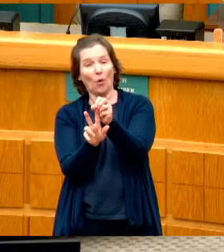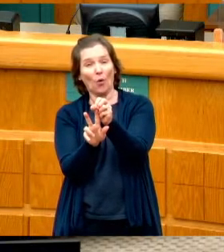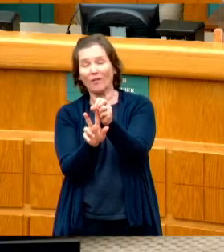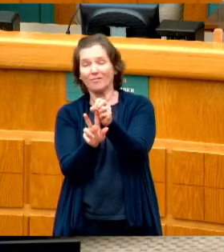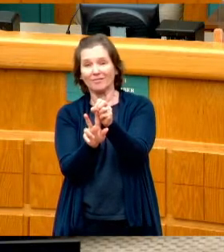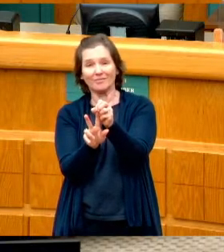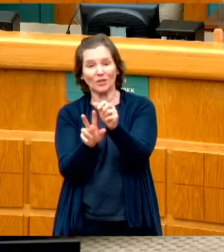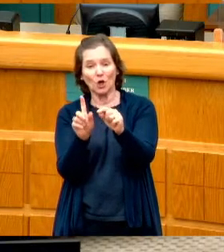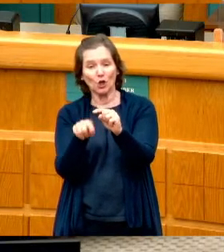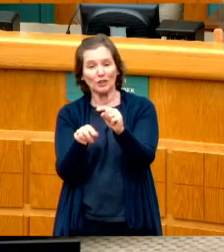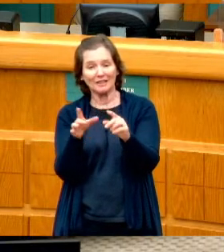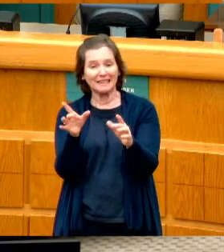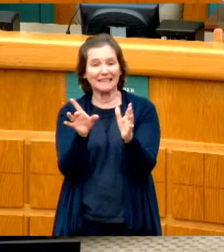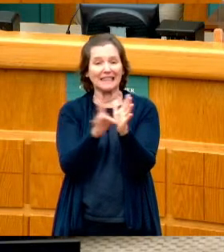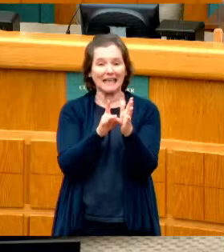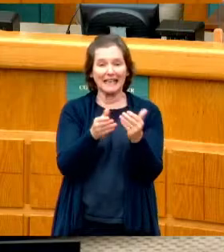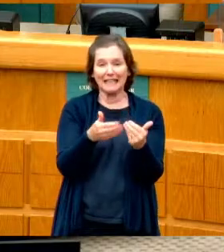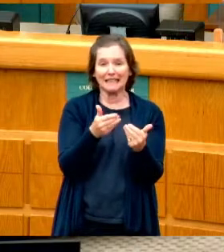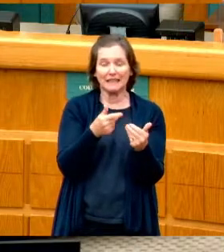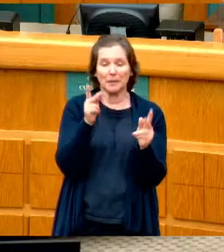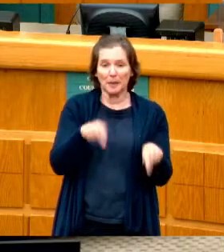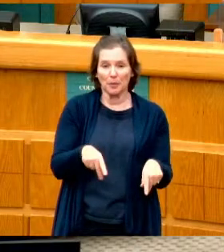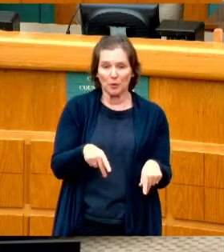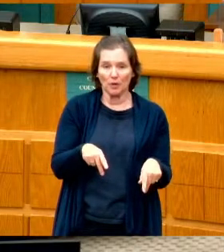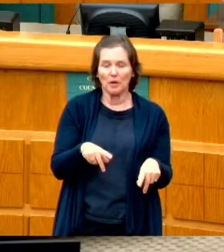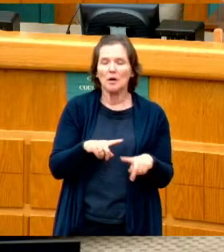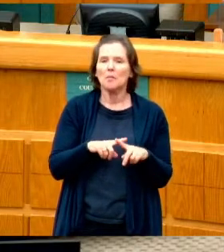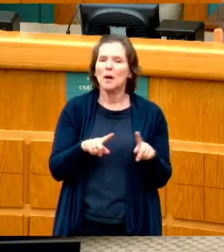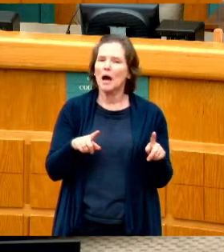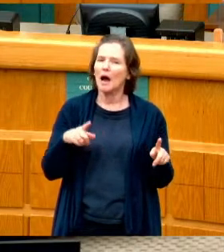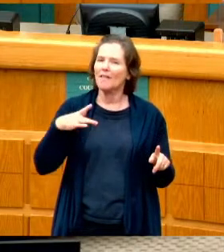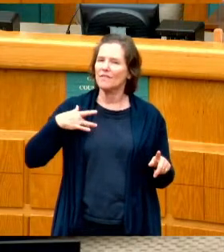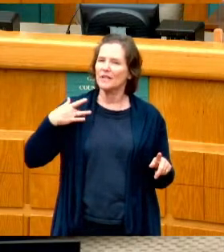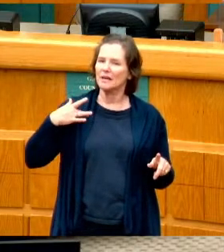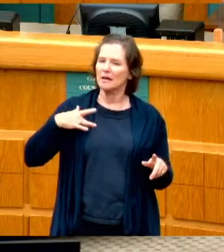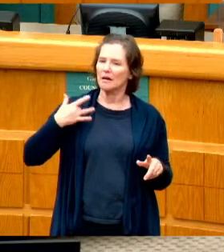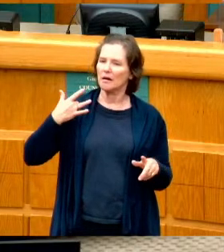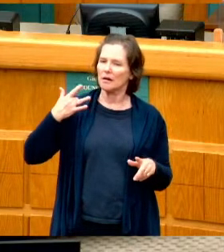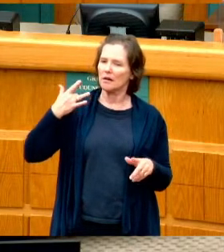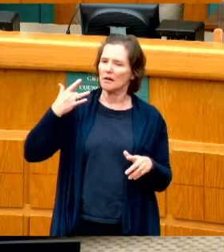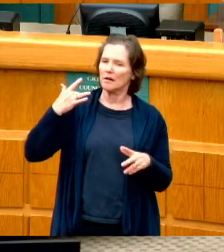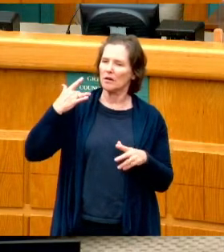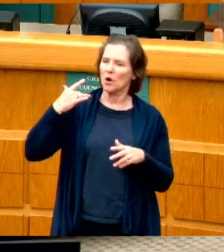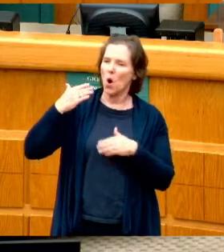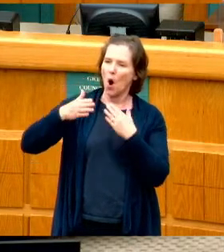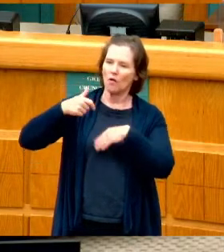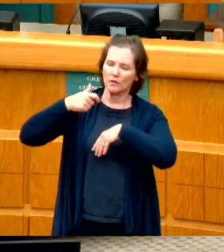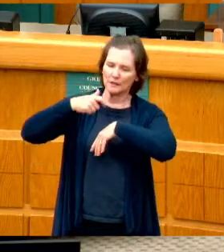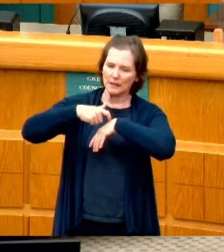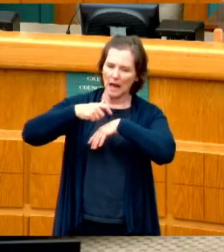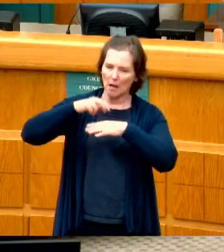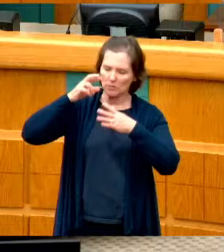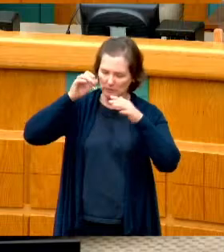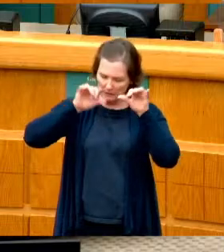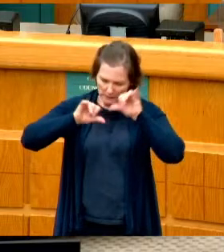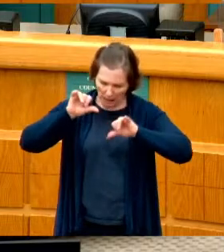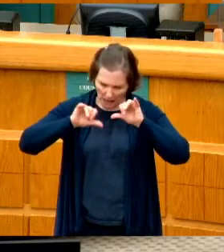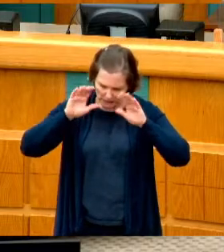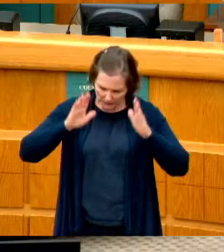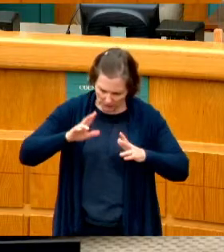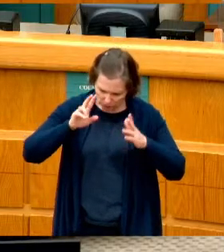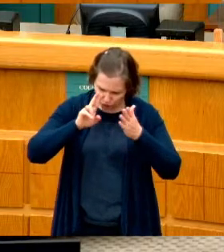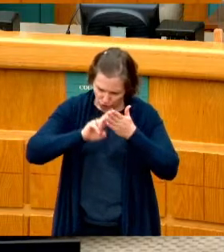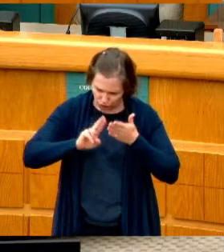very easily. But it is believed the virus changed in an area of the spike protein, the red